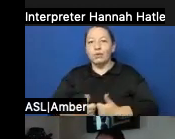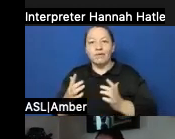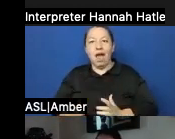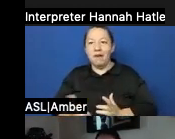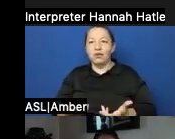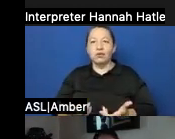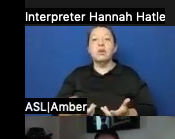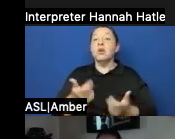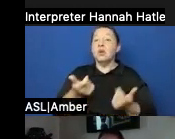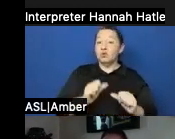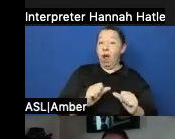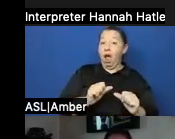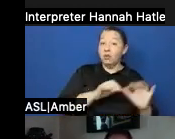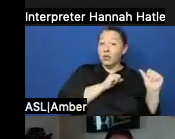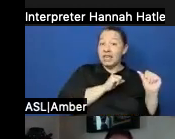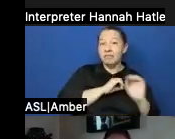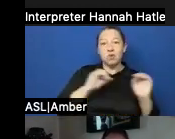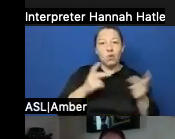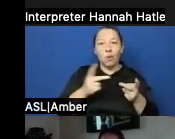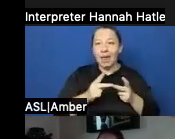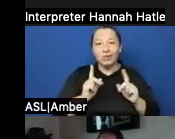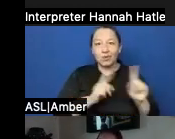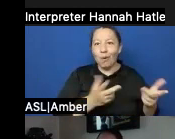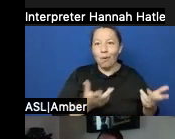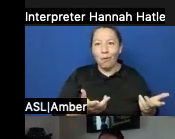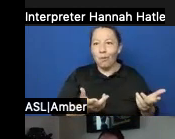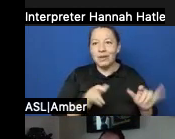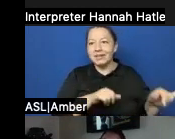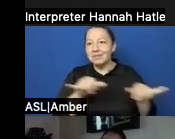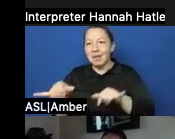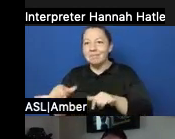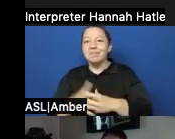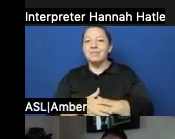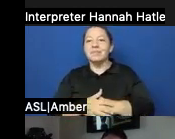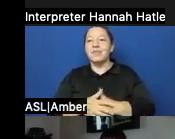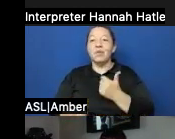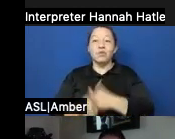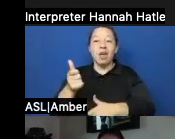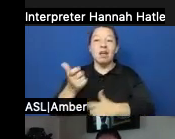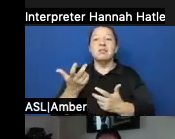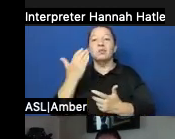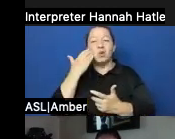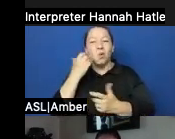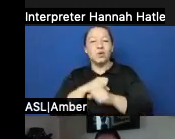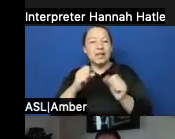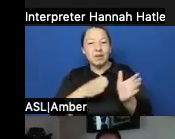go, right across the board, very similar. Threats, if we leave, we know our safety planning, working with survivors and victims of all